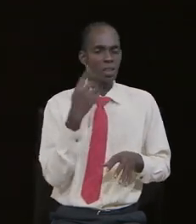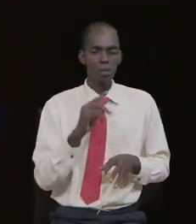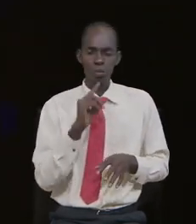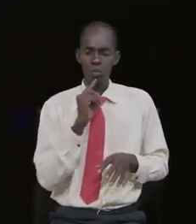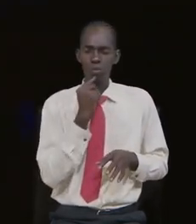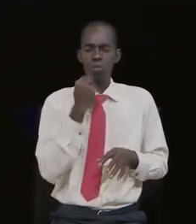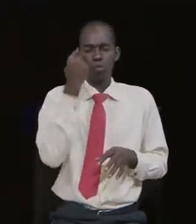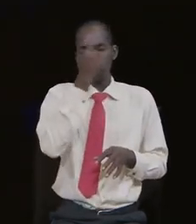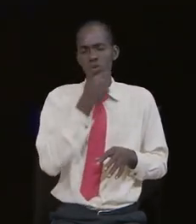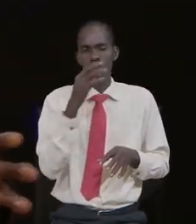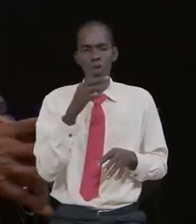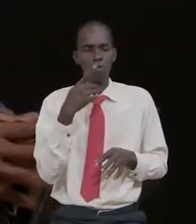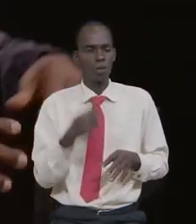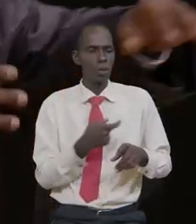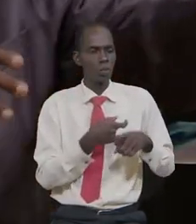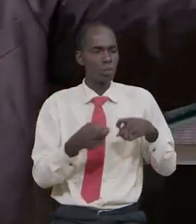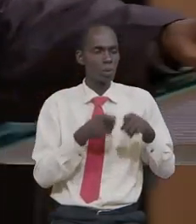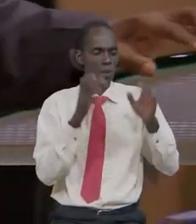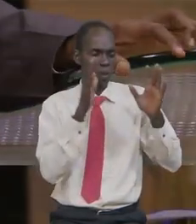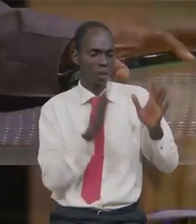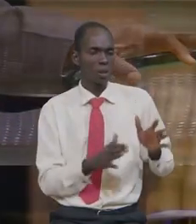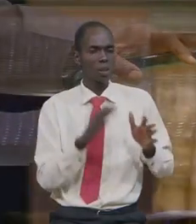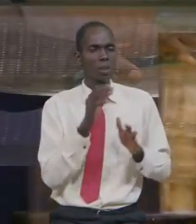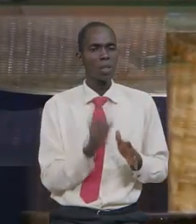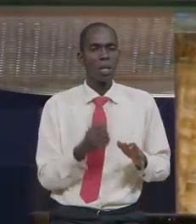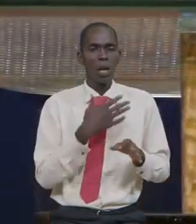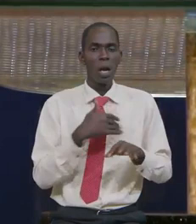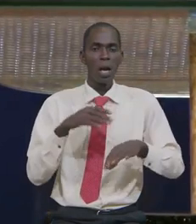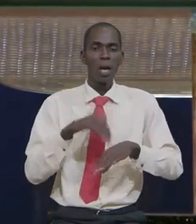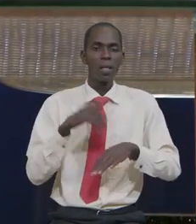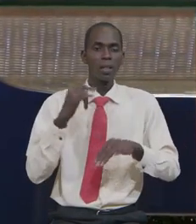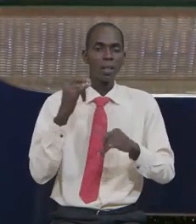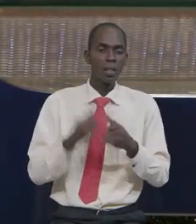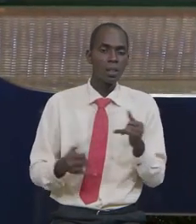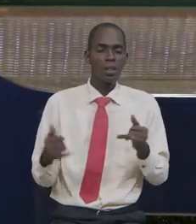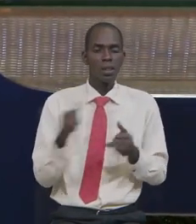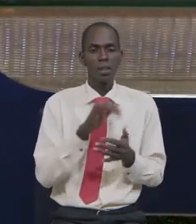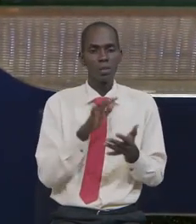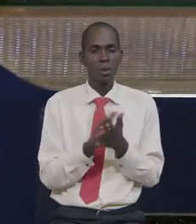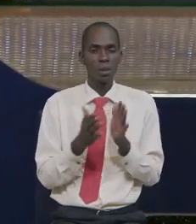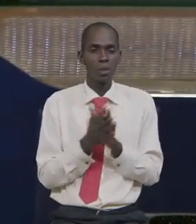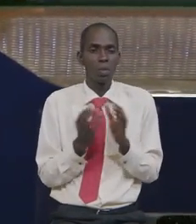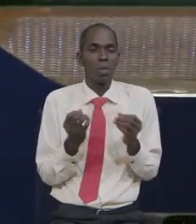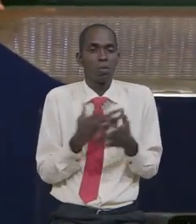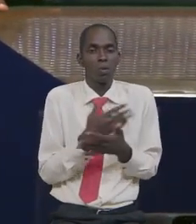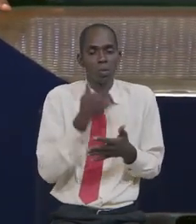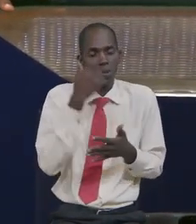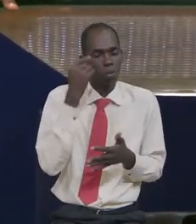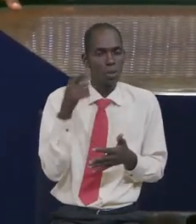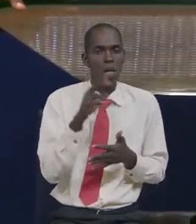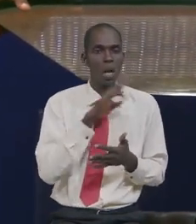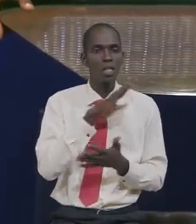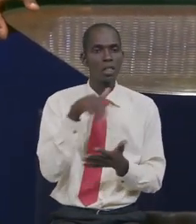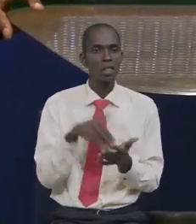the persecutors. And eventually, they become afraid. They are centered on the power and